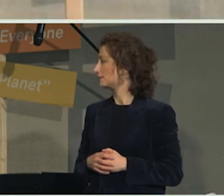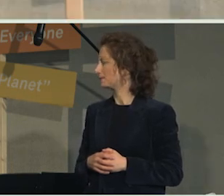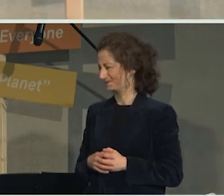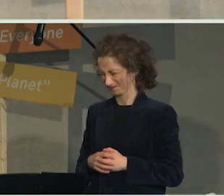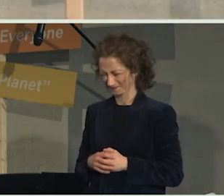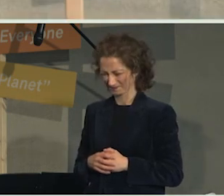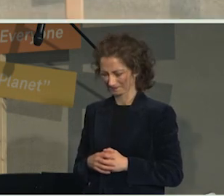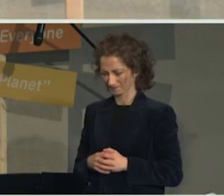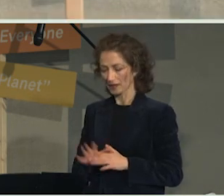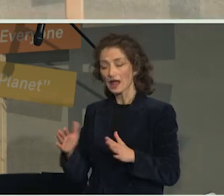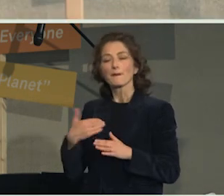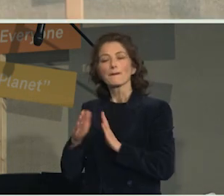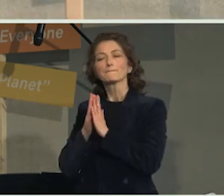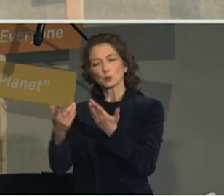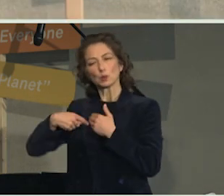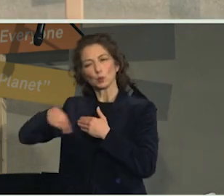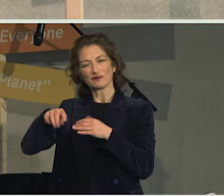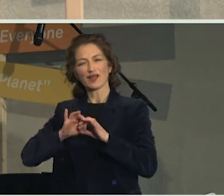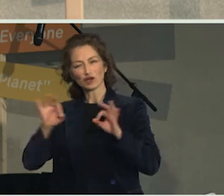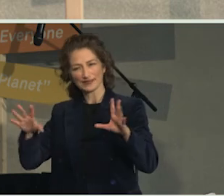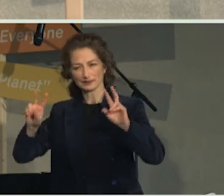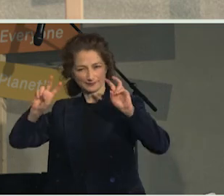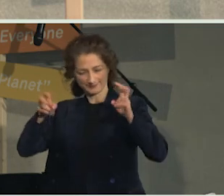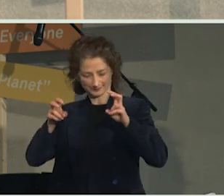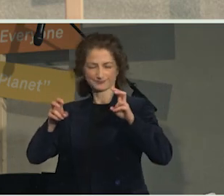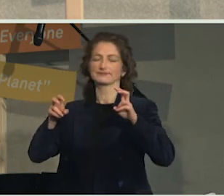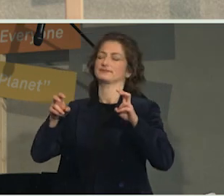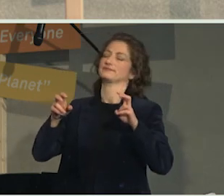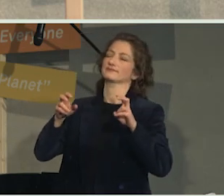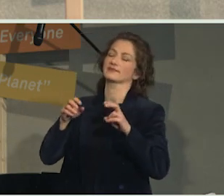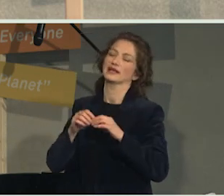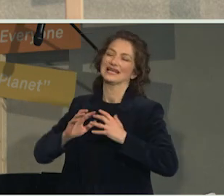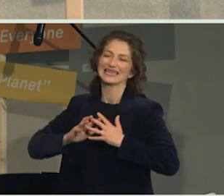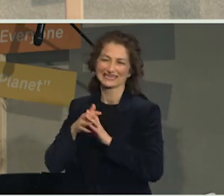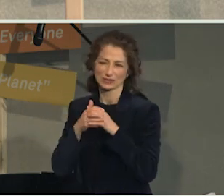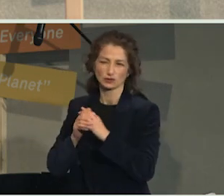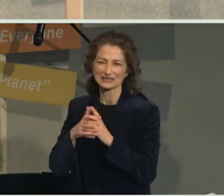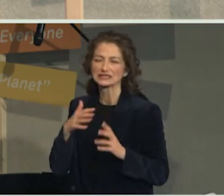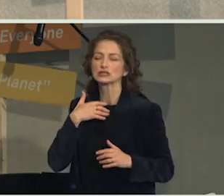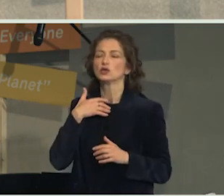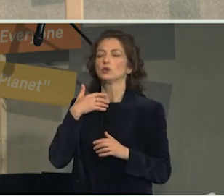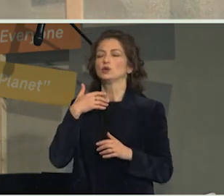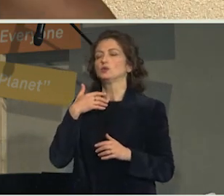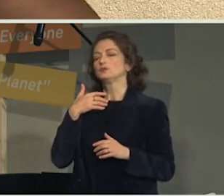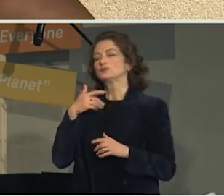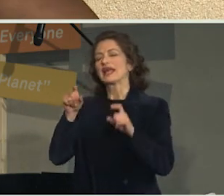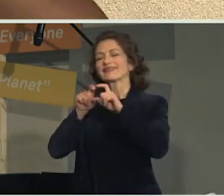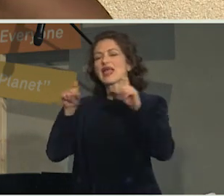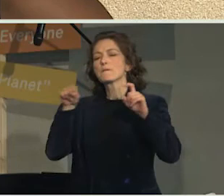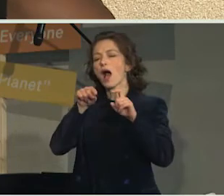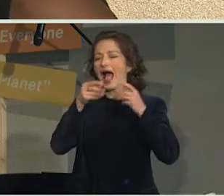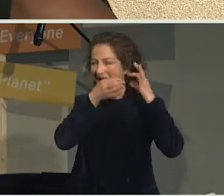in my upcoming book on intersectionality, I ground the theme not as an abstract